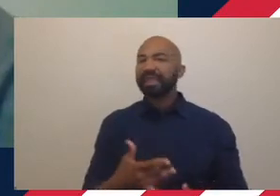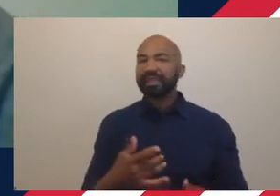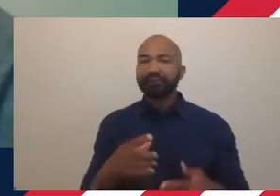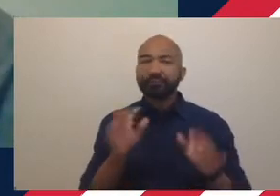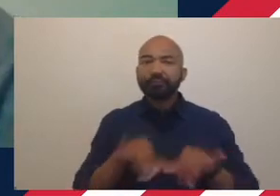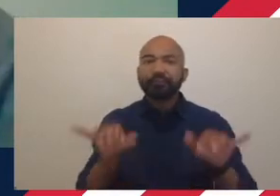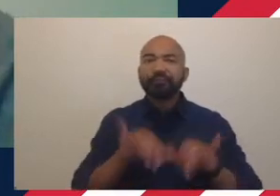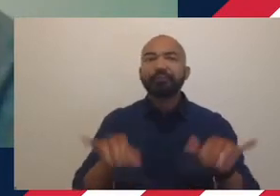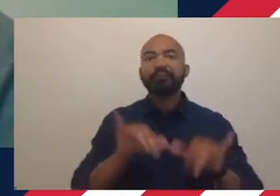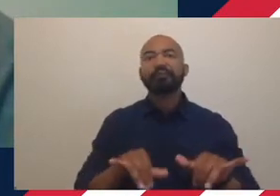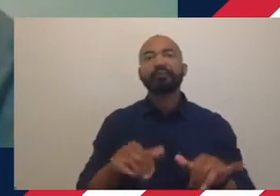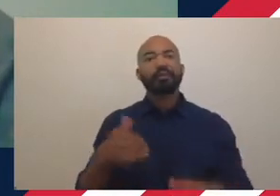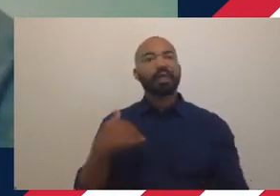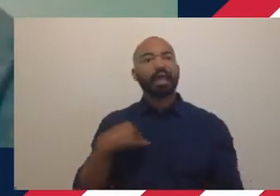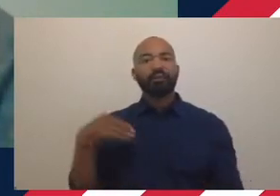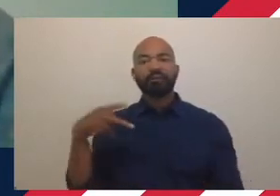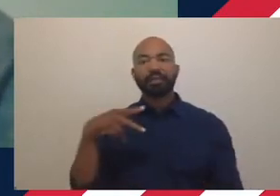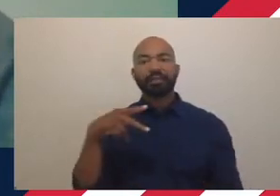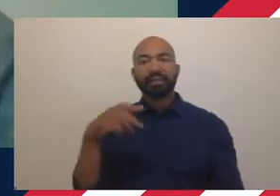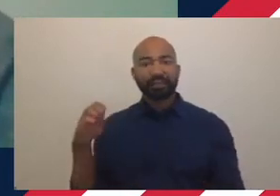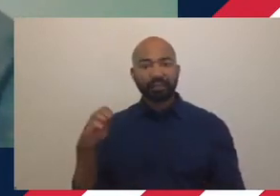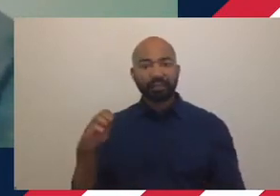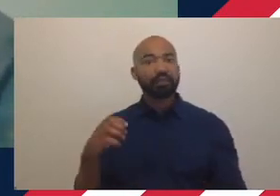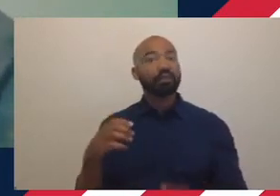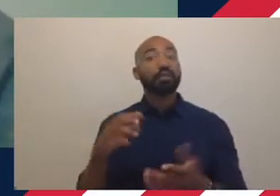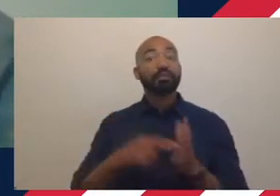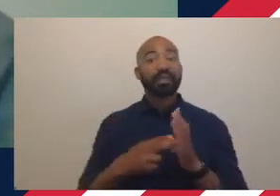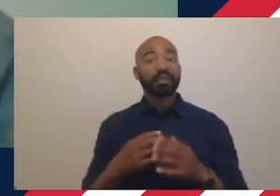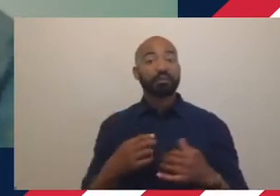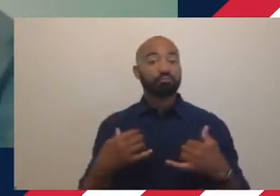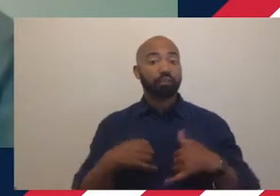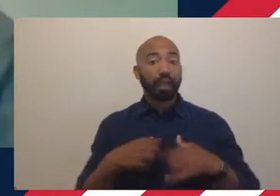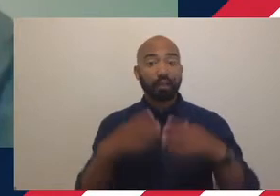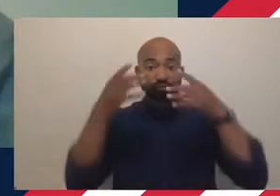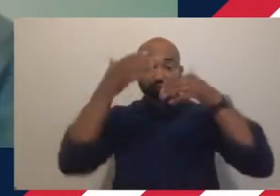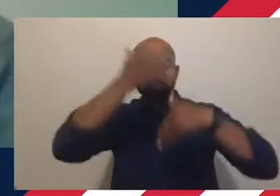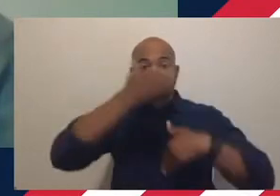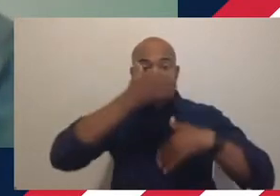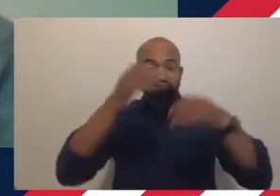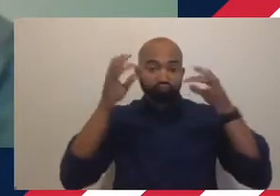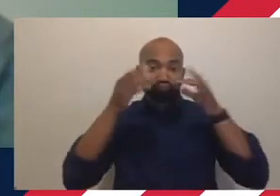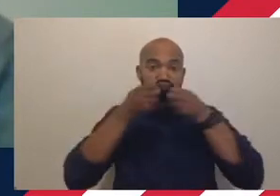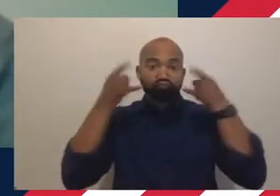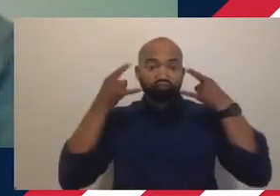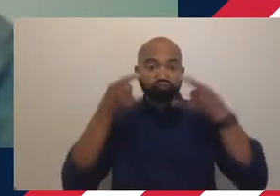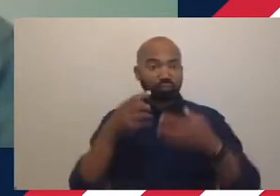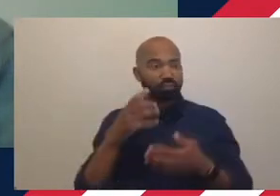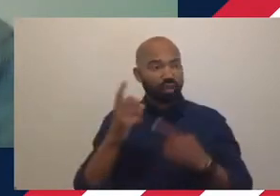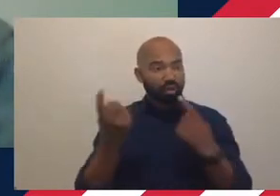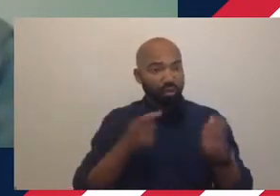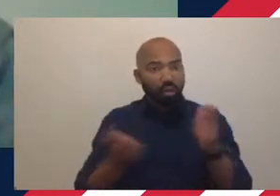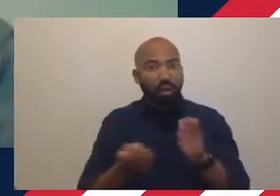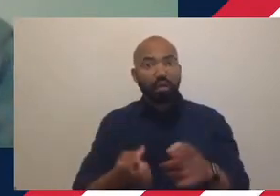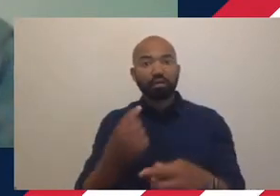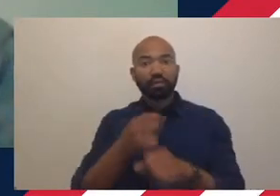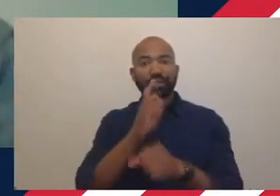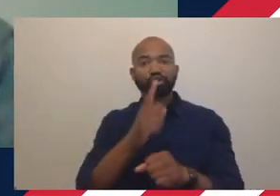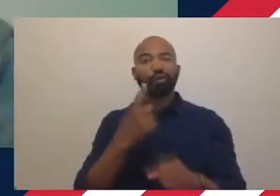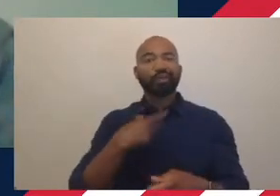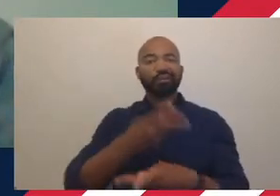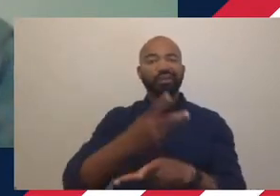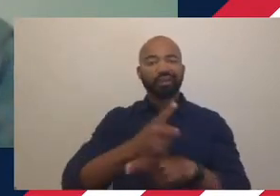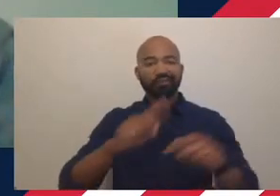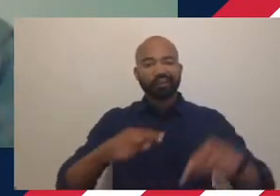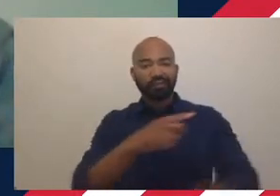doffing PPE, which included gowns, face shields, and masks constantly to care for these patients,